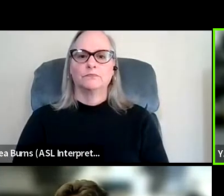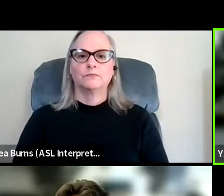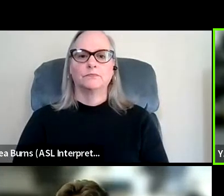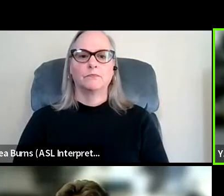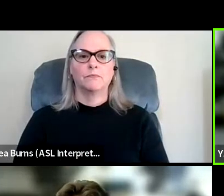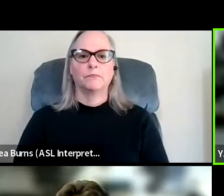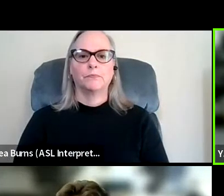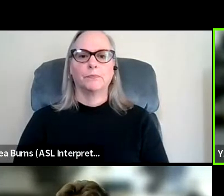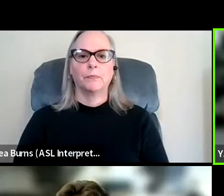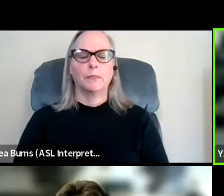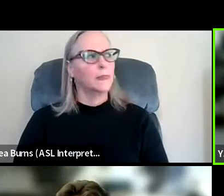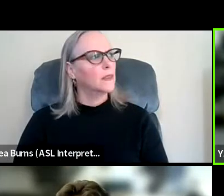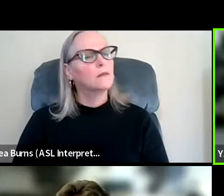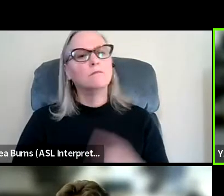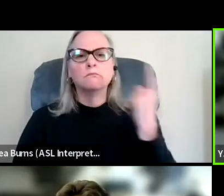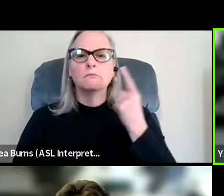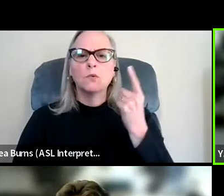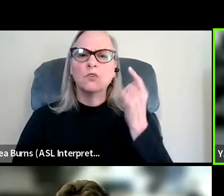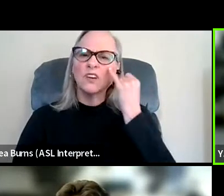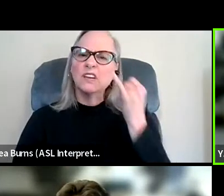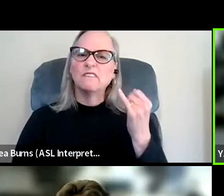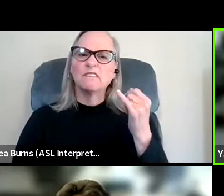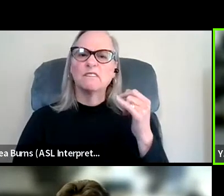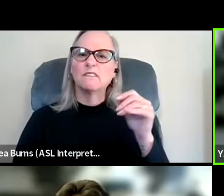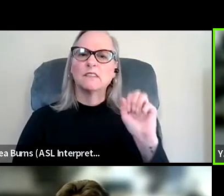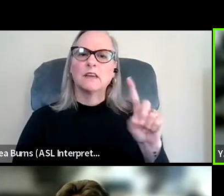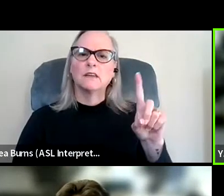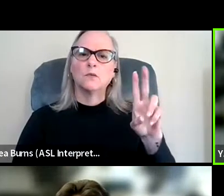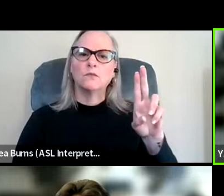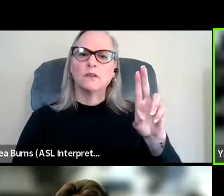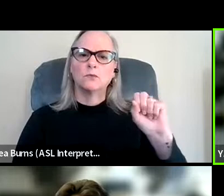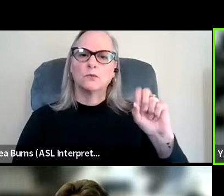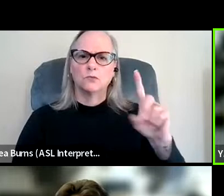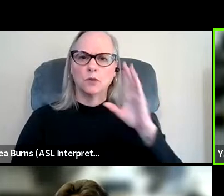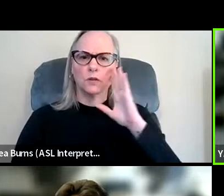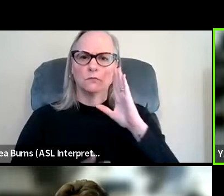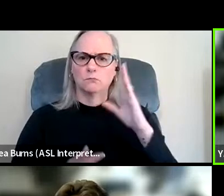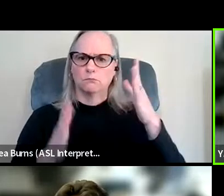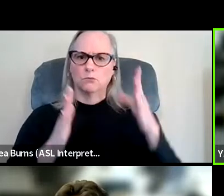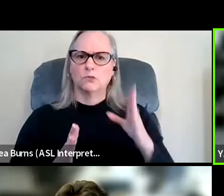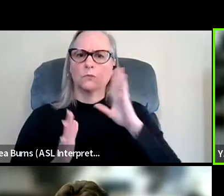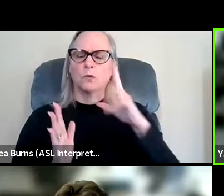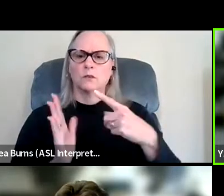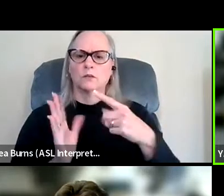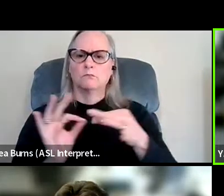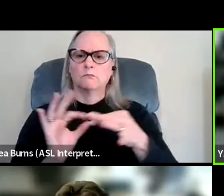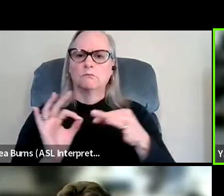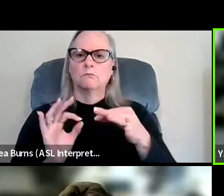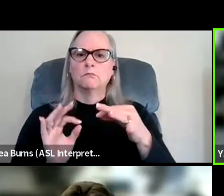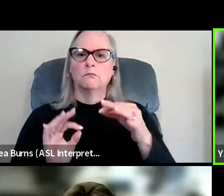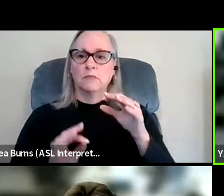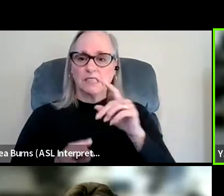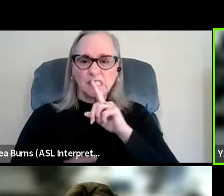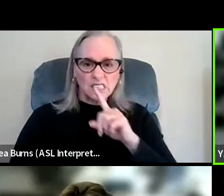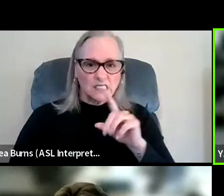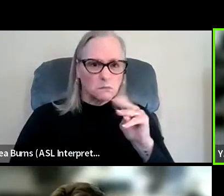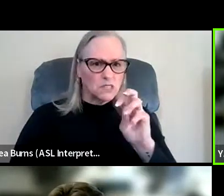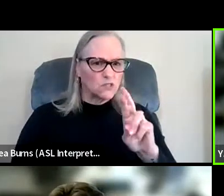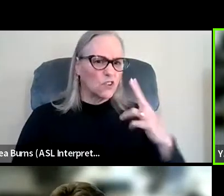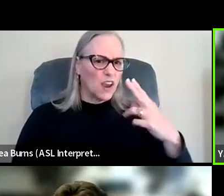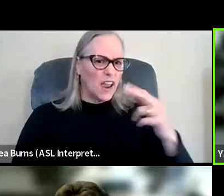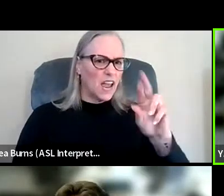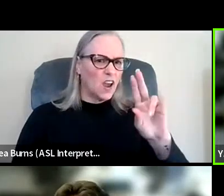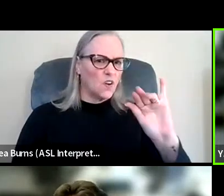Was the district going to give a few words? Not sure if Mr. Harrington is on